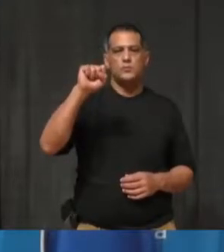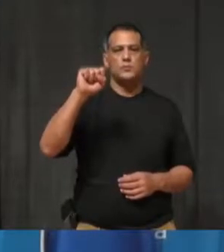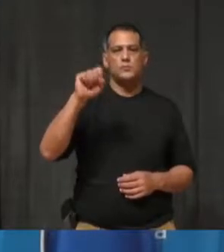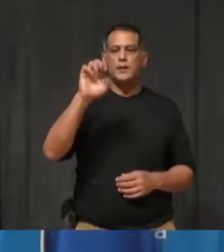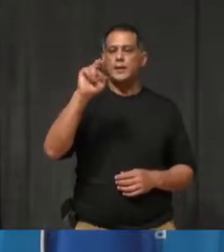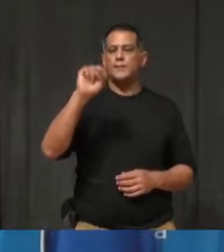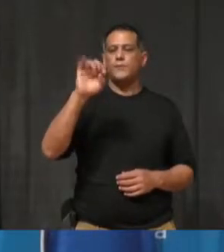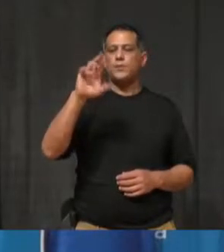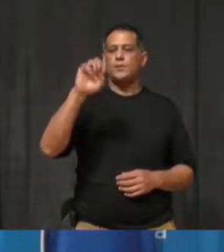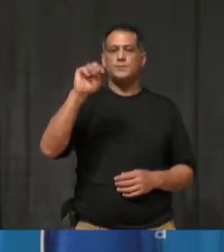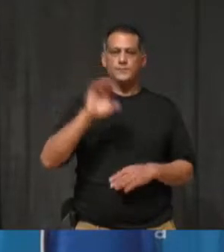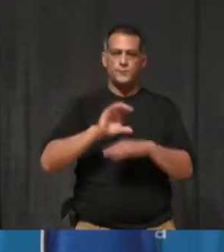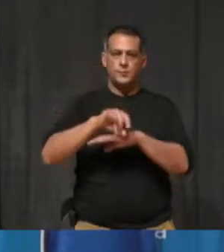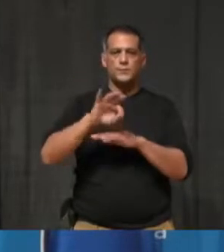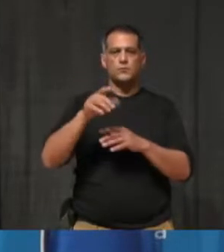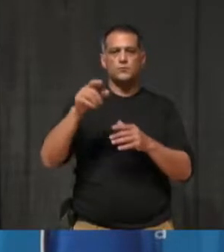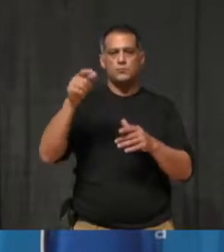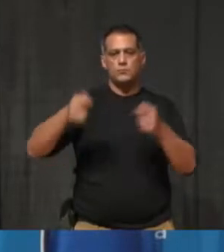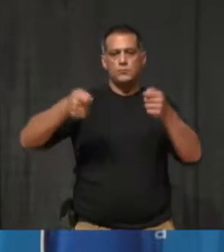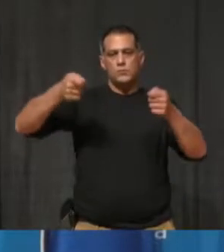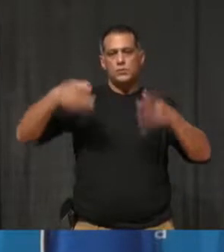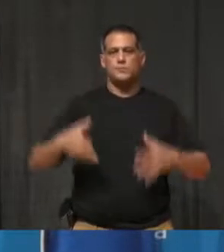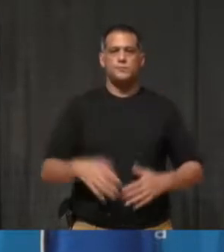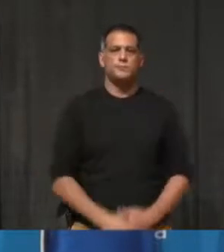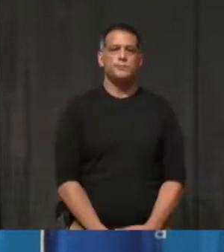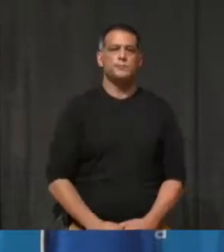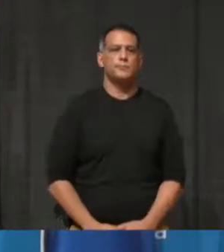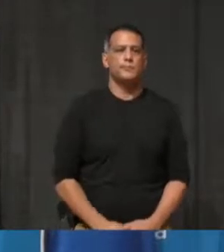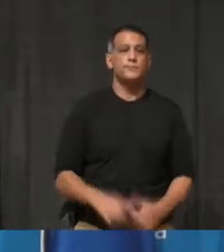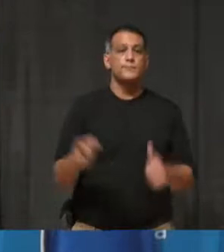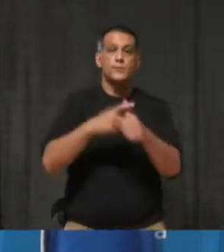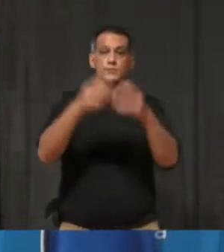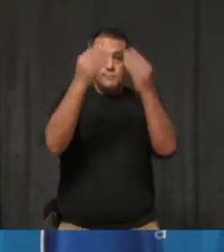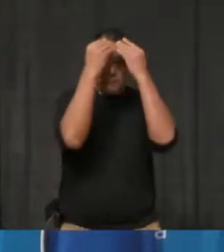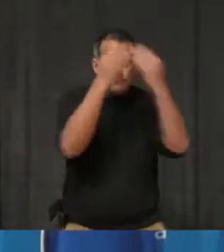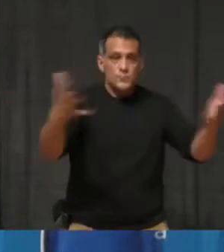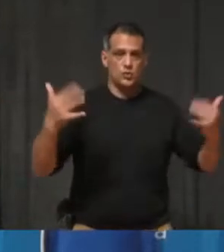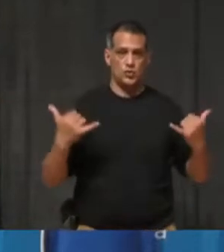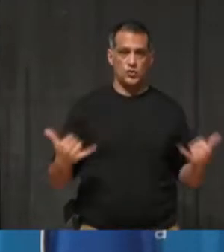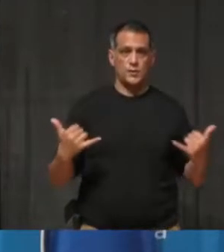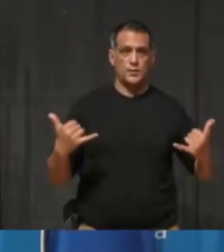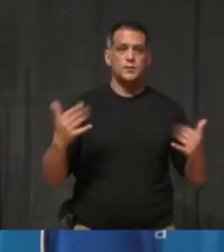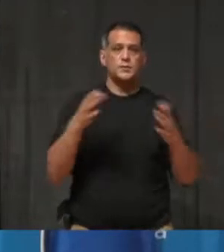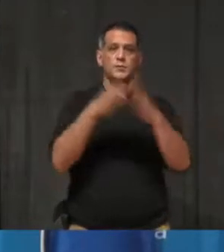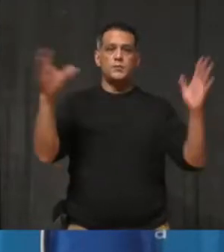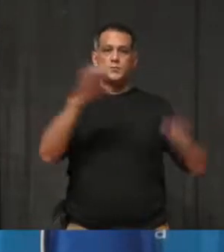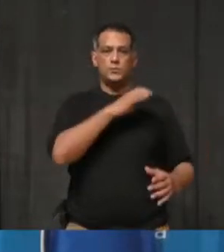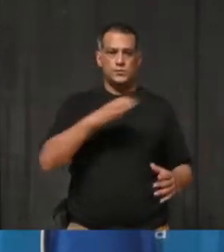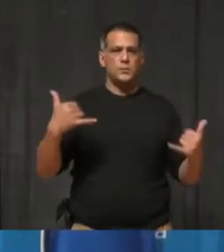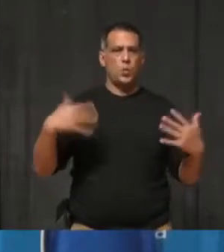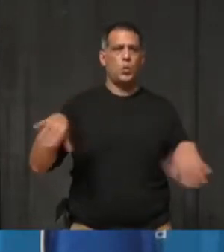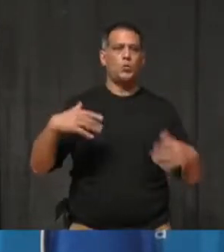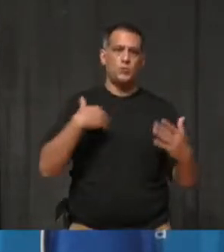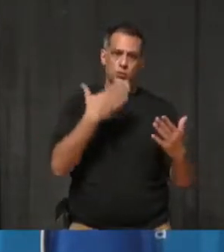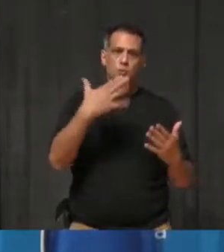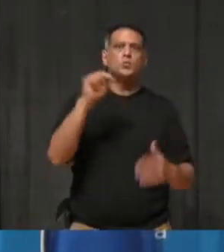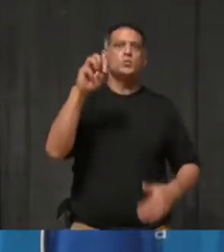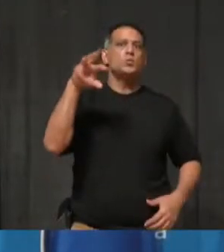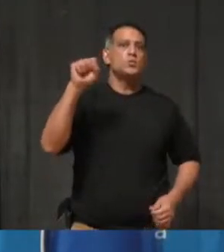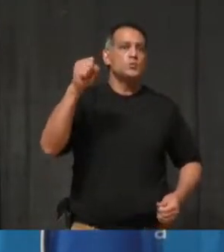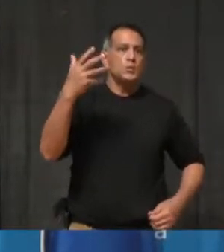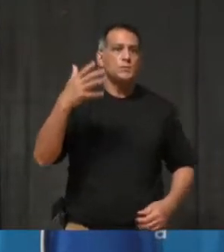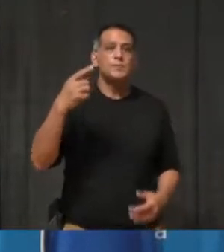I first want to update residents on some great news that came out of General Committee today. We directed staff to implement